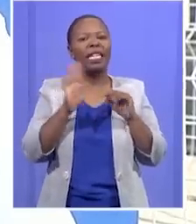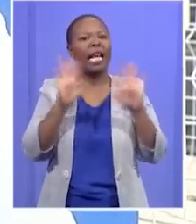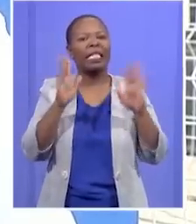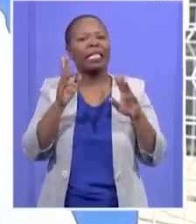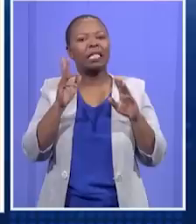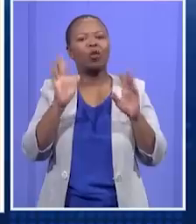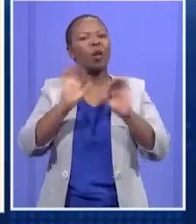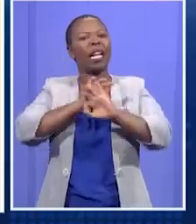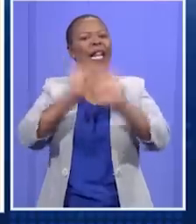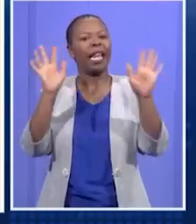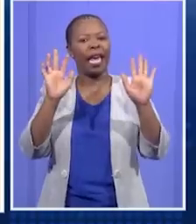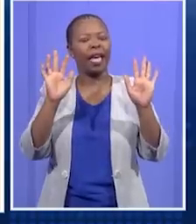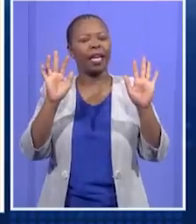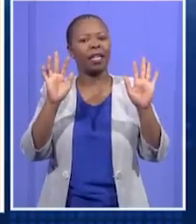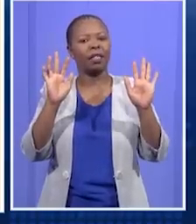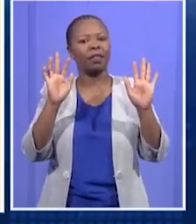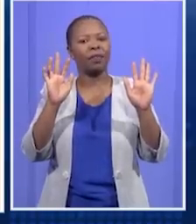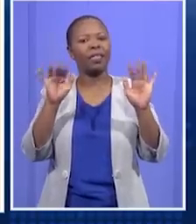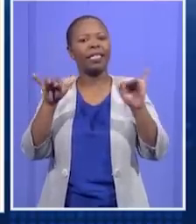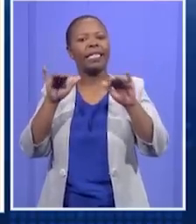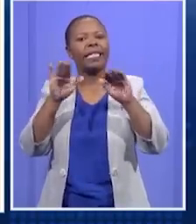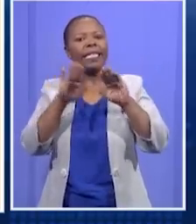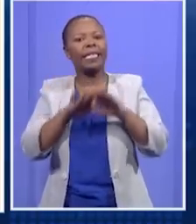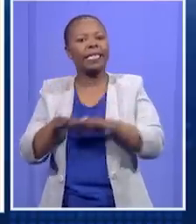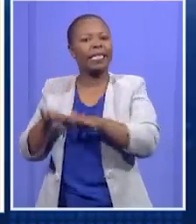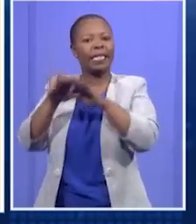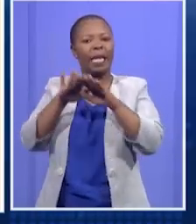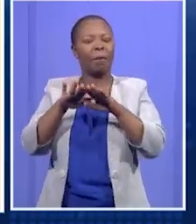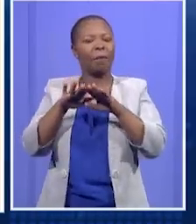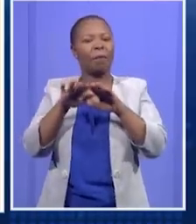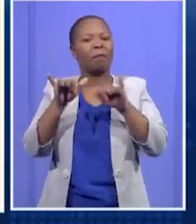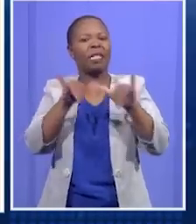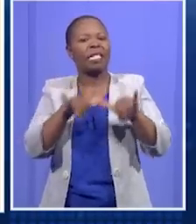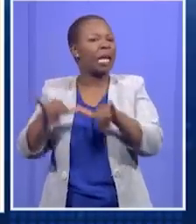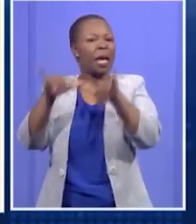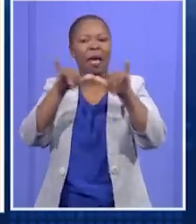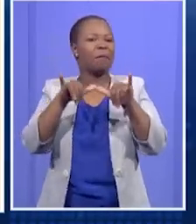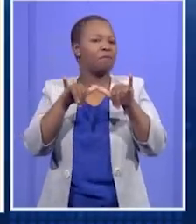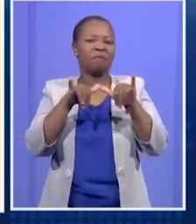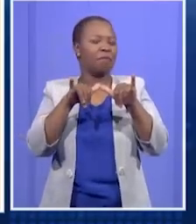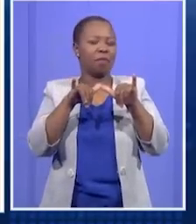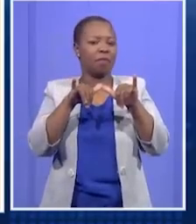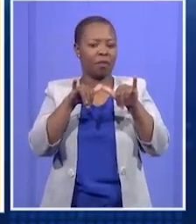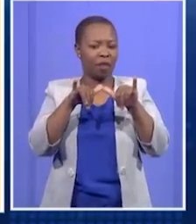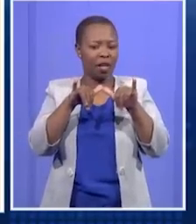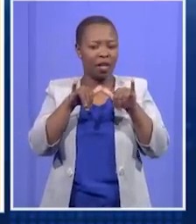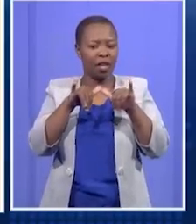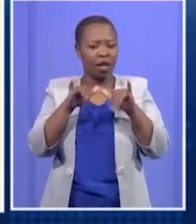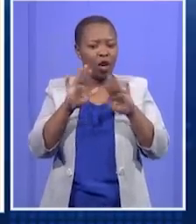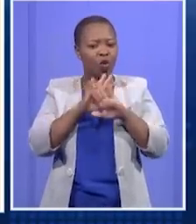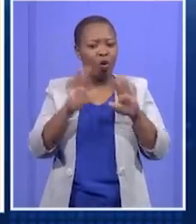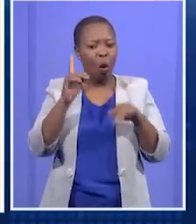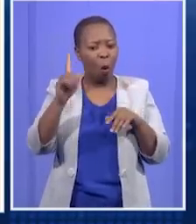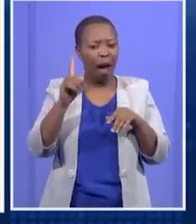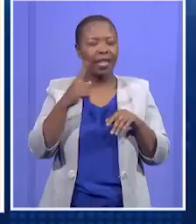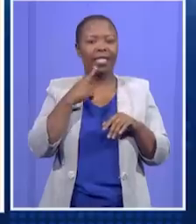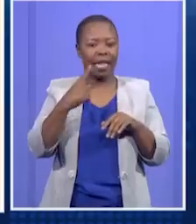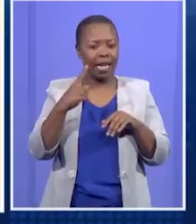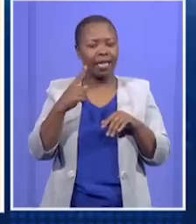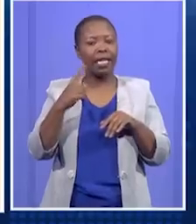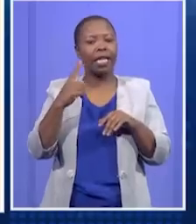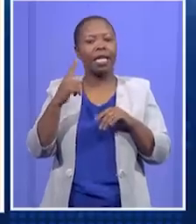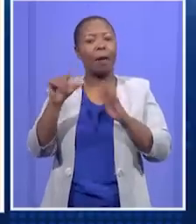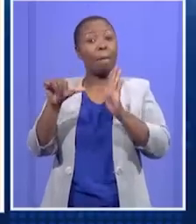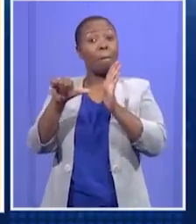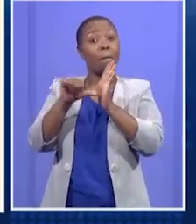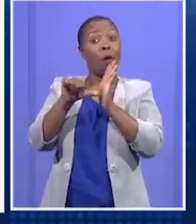are. None of them are saying, we lost key metros, we may